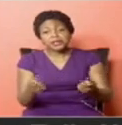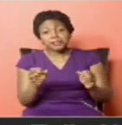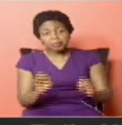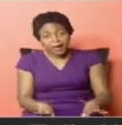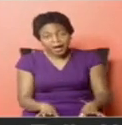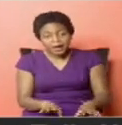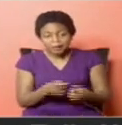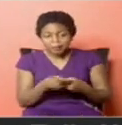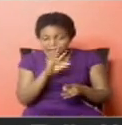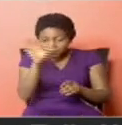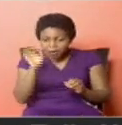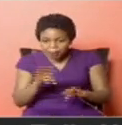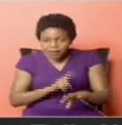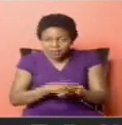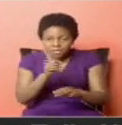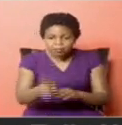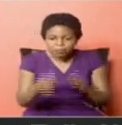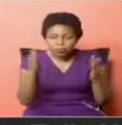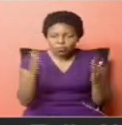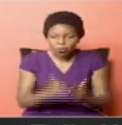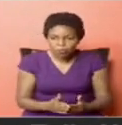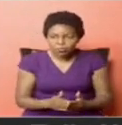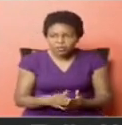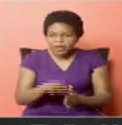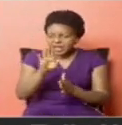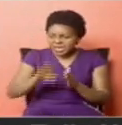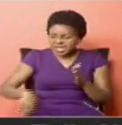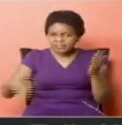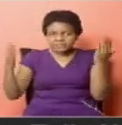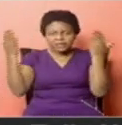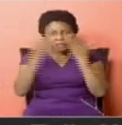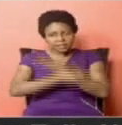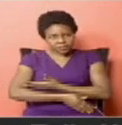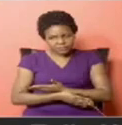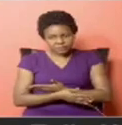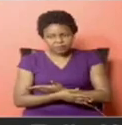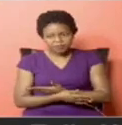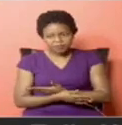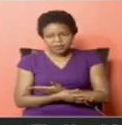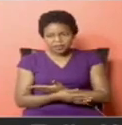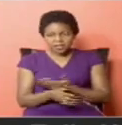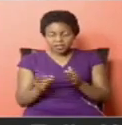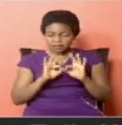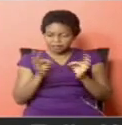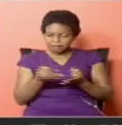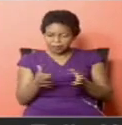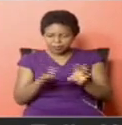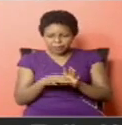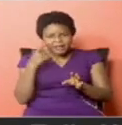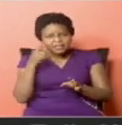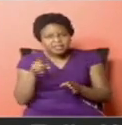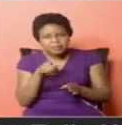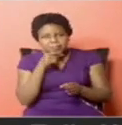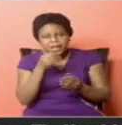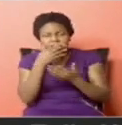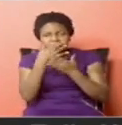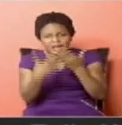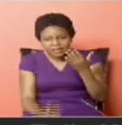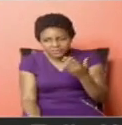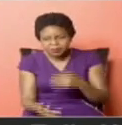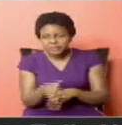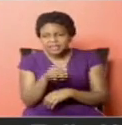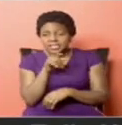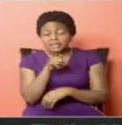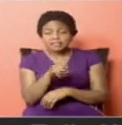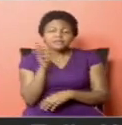he reached home. Reaching home very late at night, the family realized he was bleeding. Now, this is a